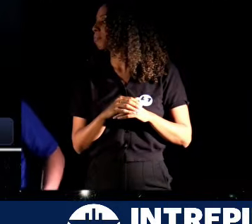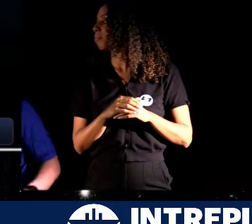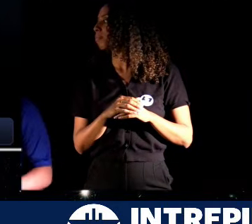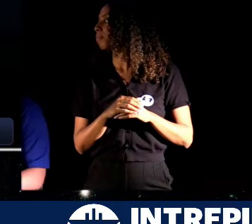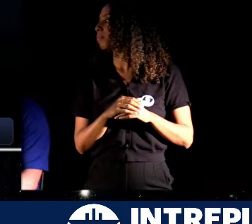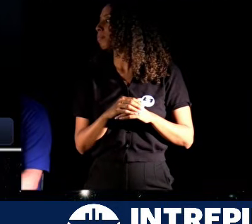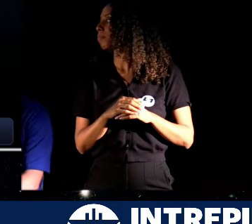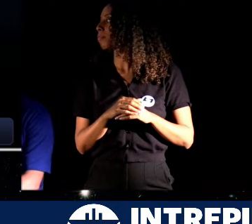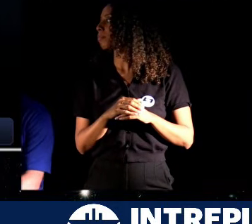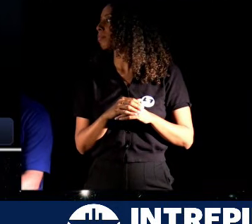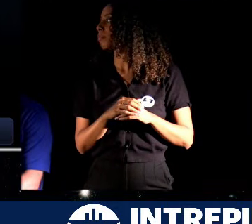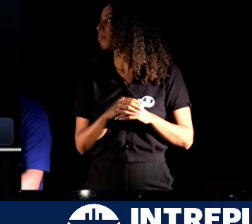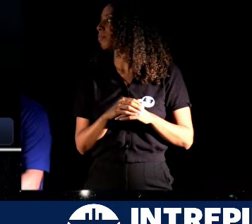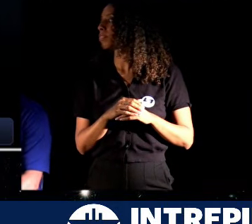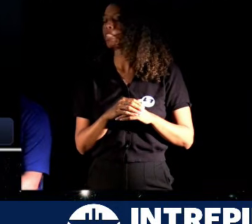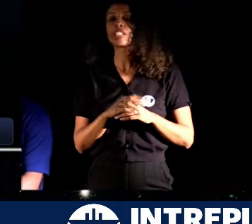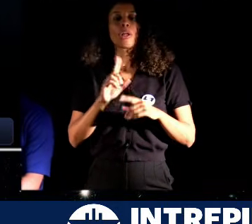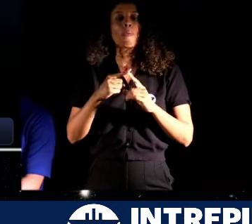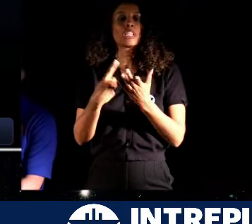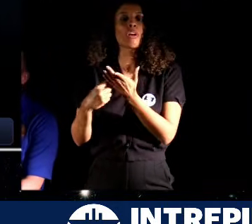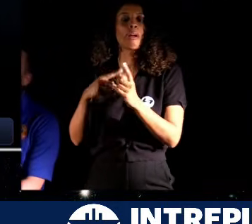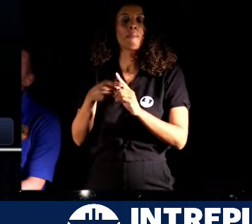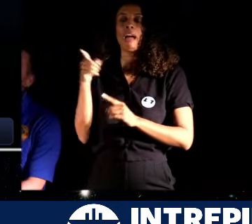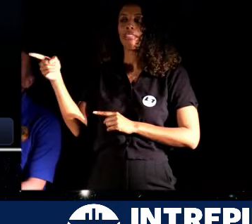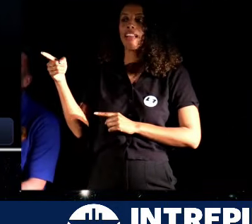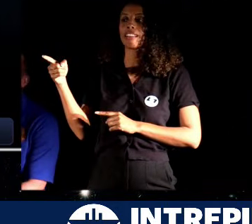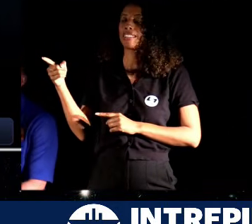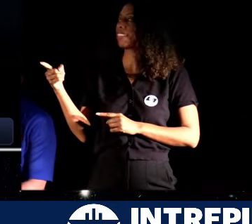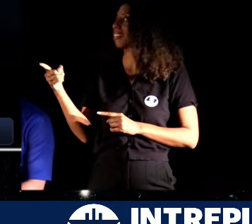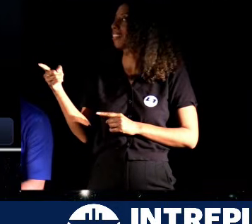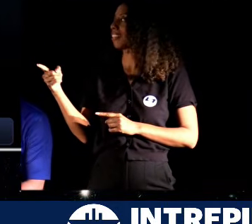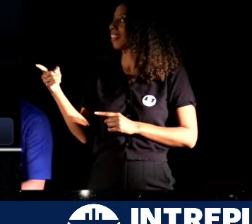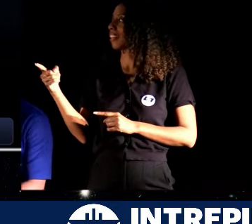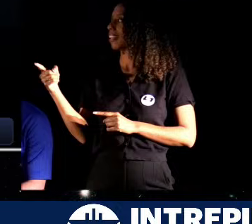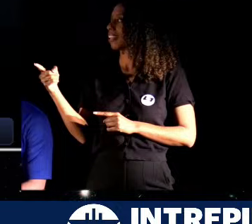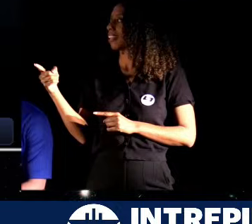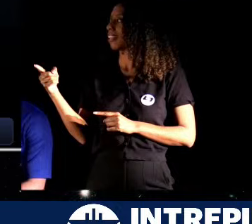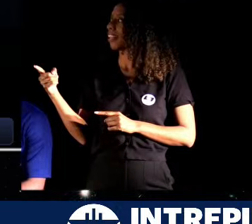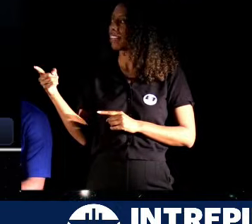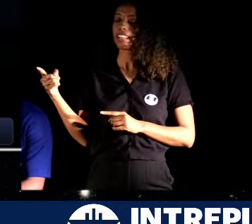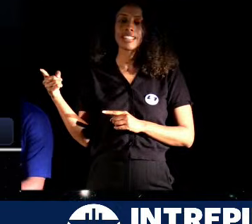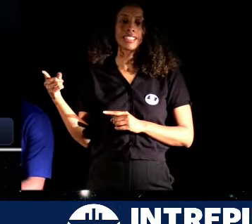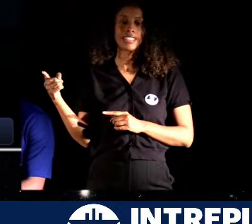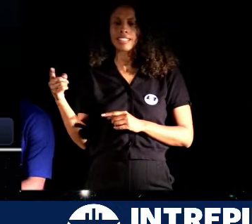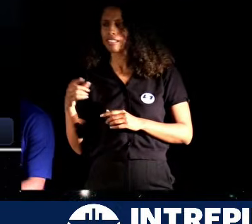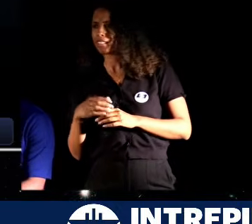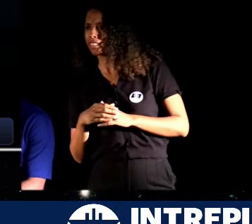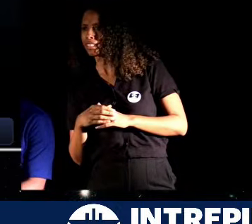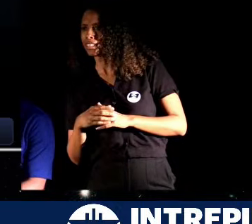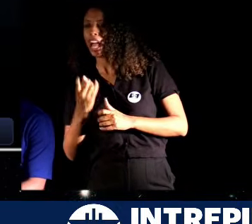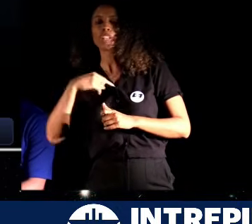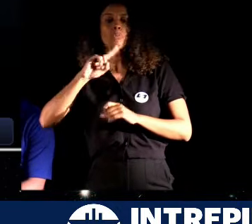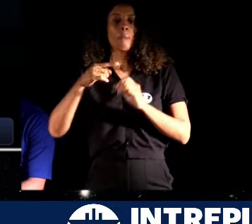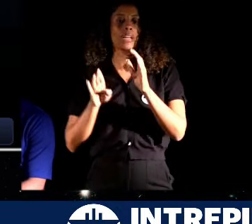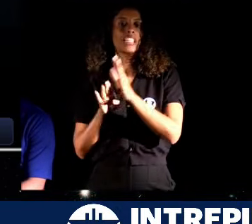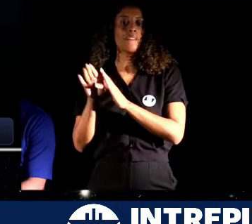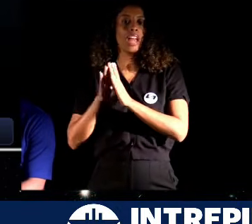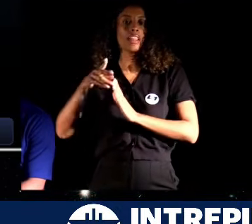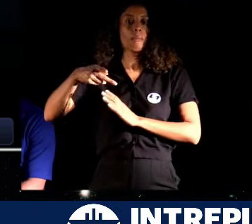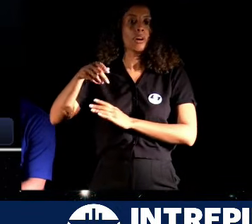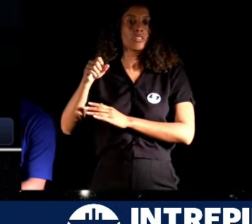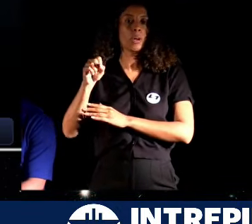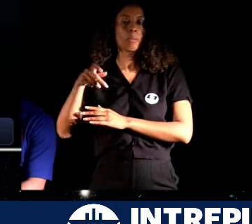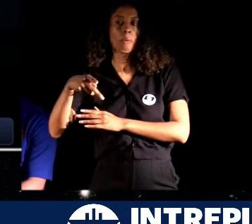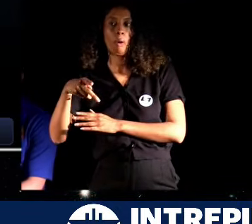So while Brian was talking about it, it's basically around through the decade when we were developing Parker Solar Probe, and